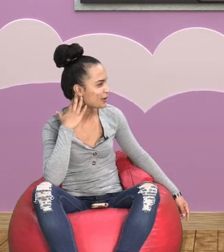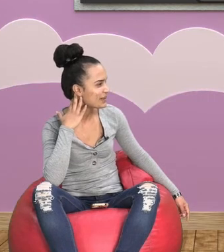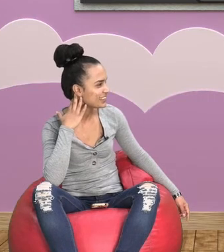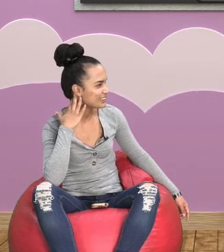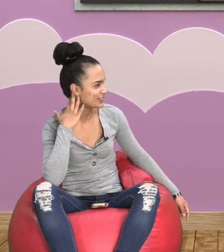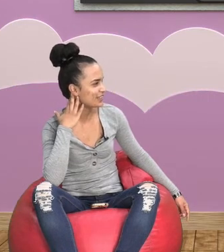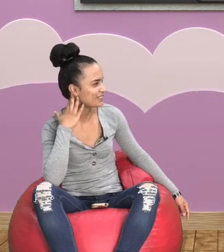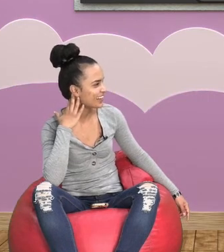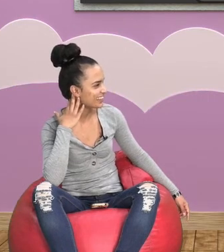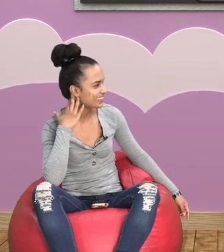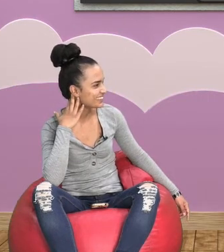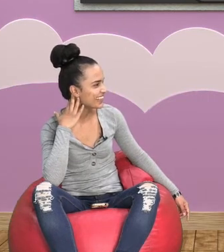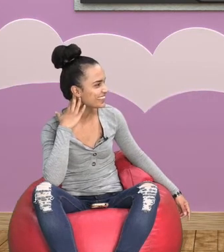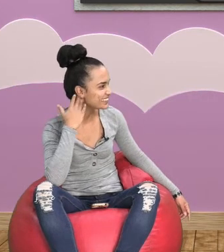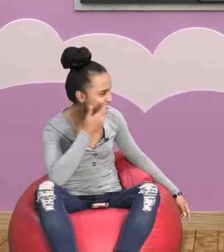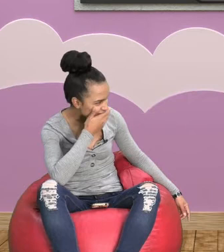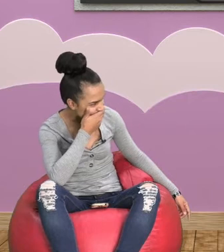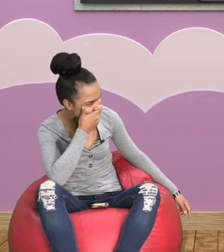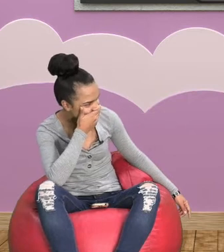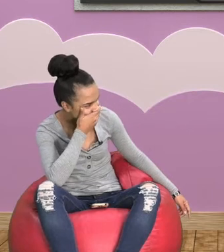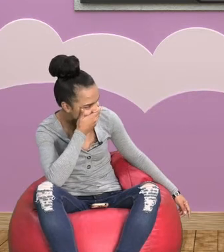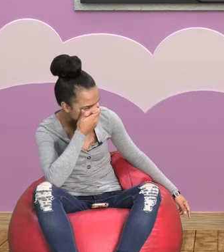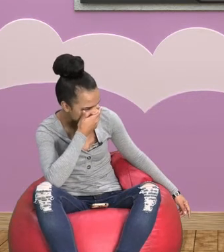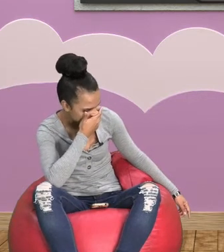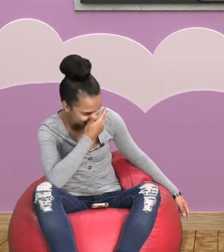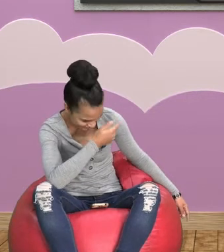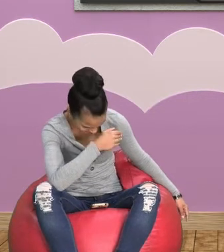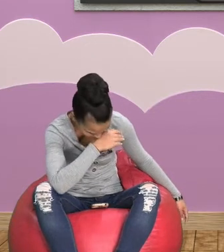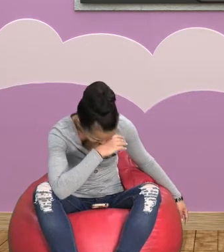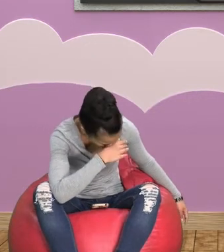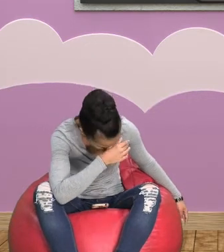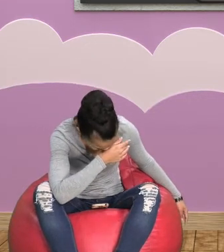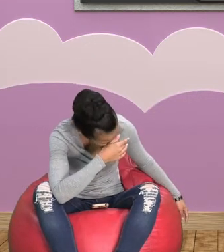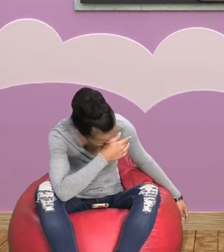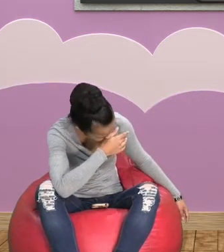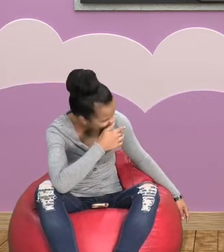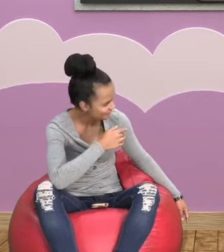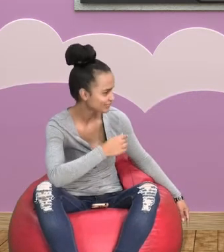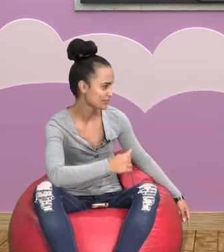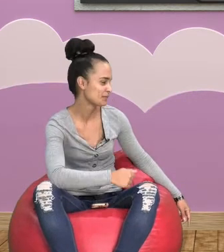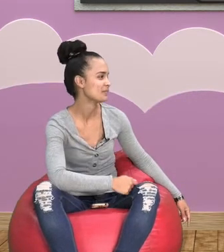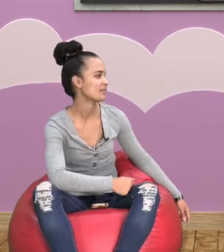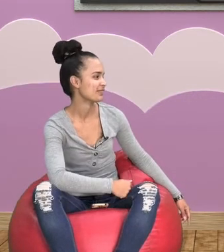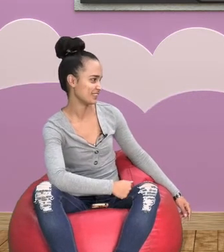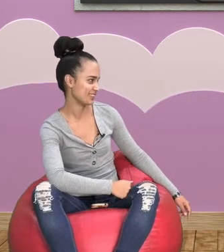sing Watermelon Sugar by Harry Styles? Let me just sing the chorus.